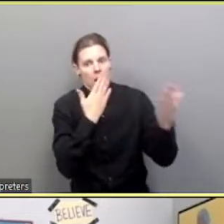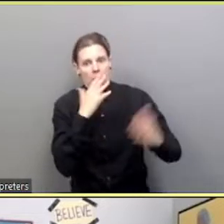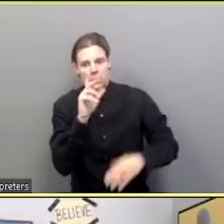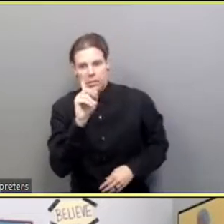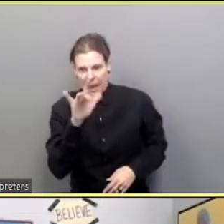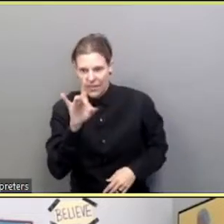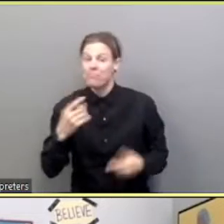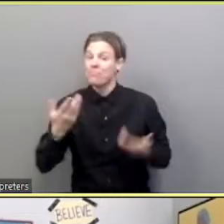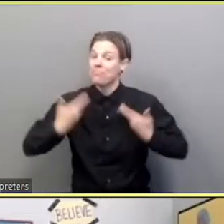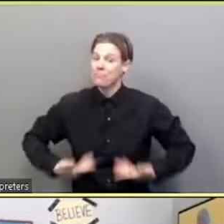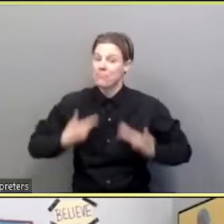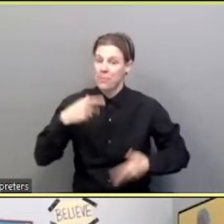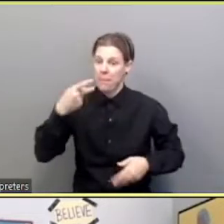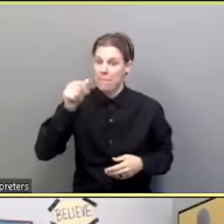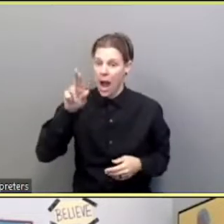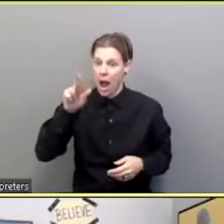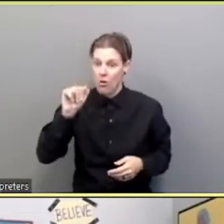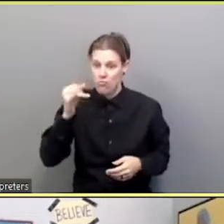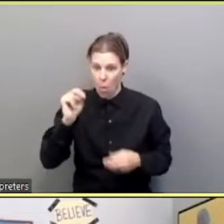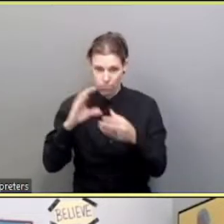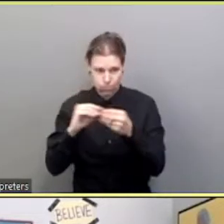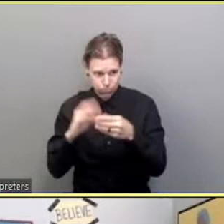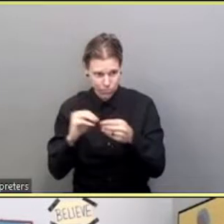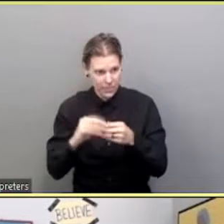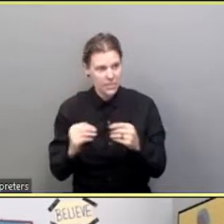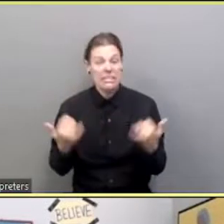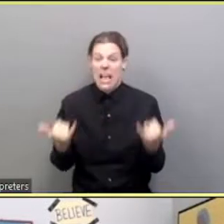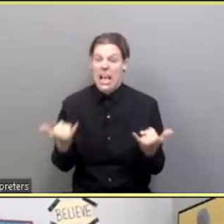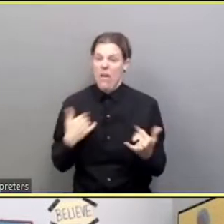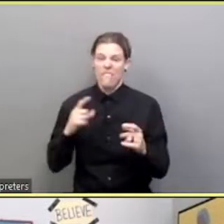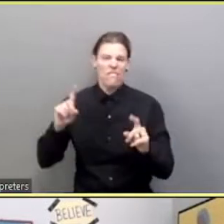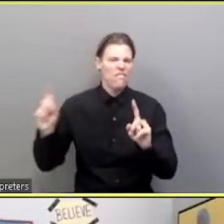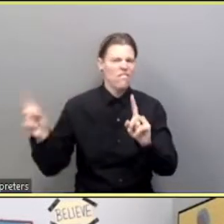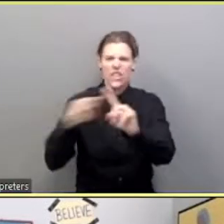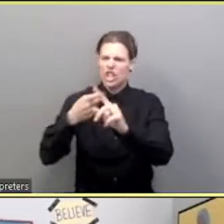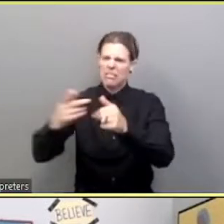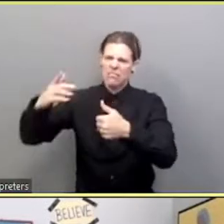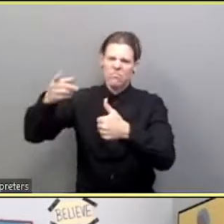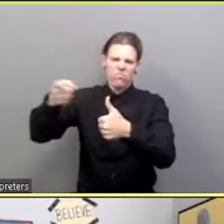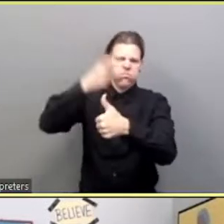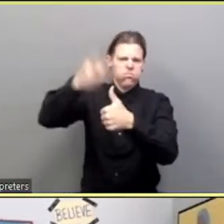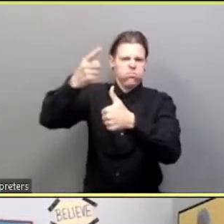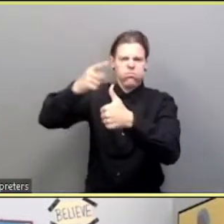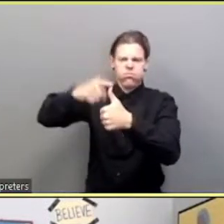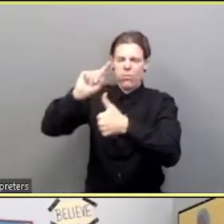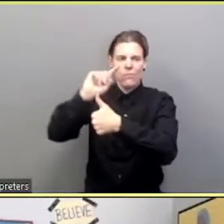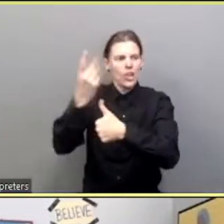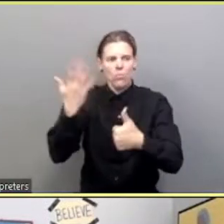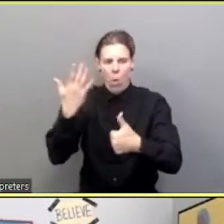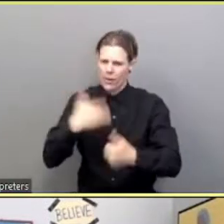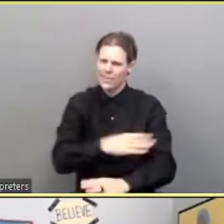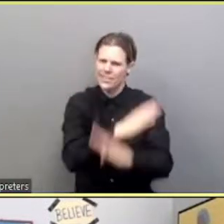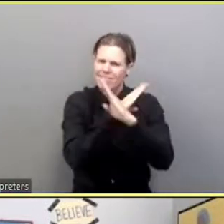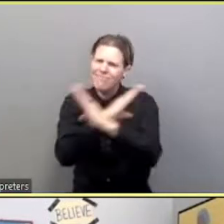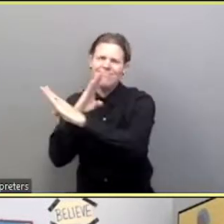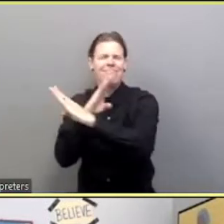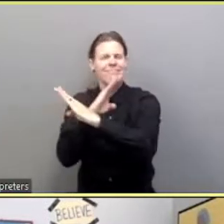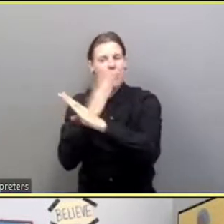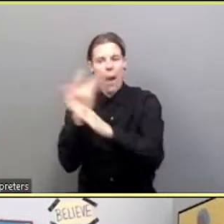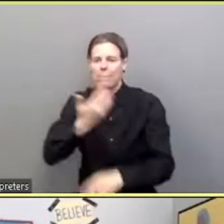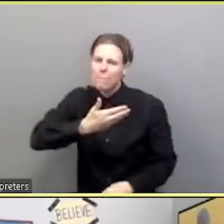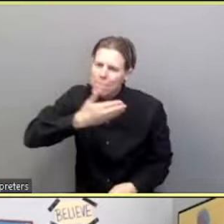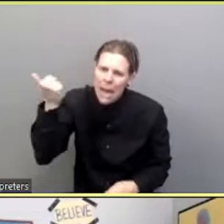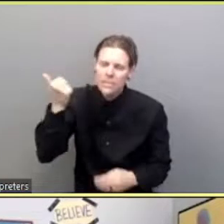New Mexico's first priority because that is our best way to prevent hospitalizations and deaths. Vaccines are so amazing for